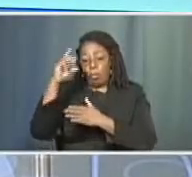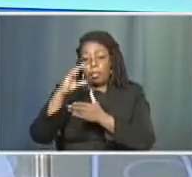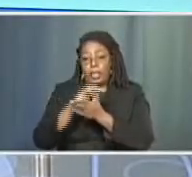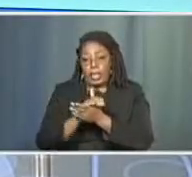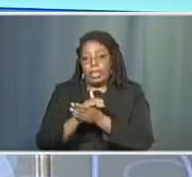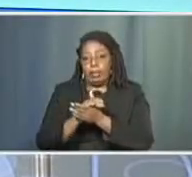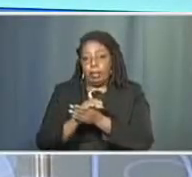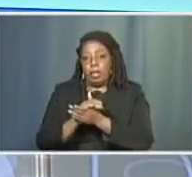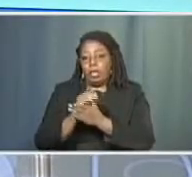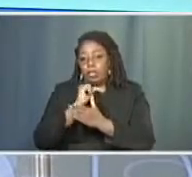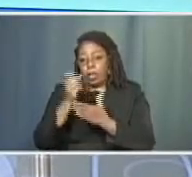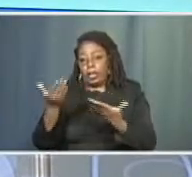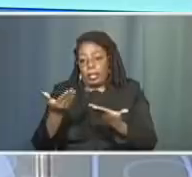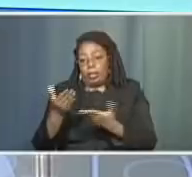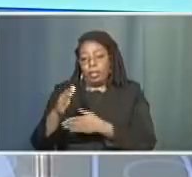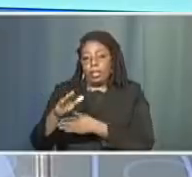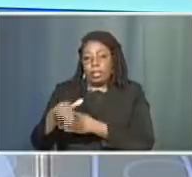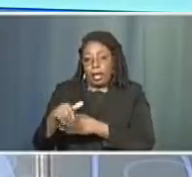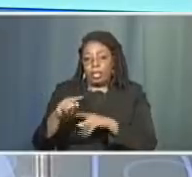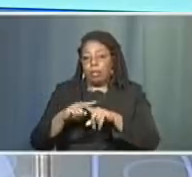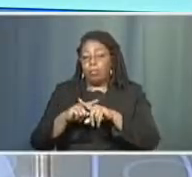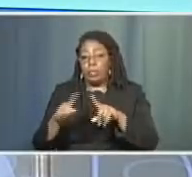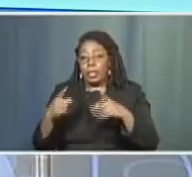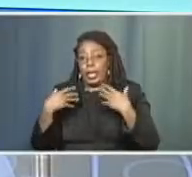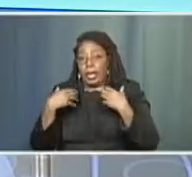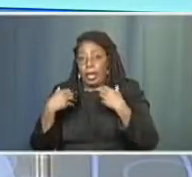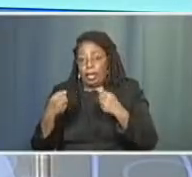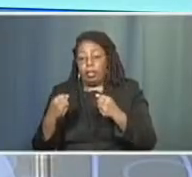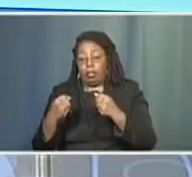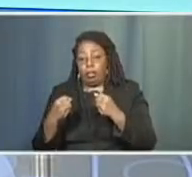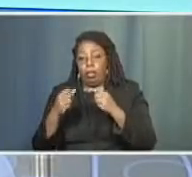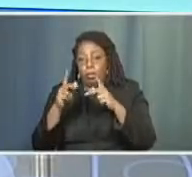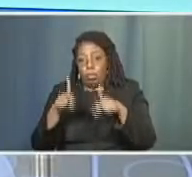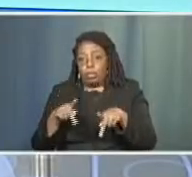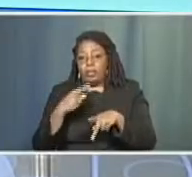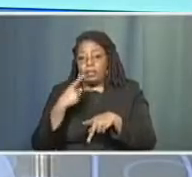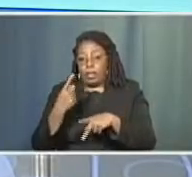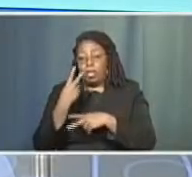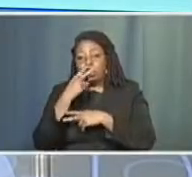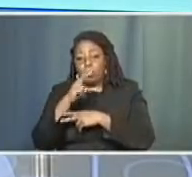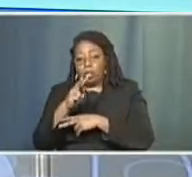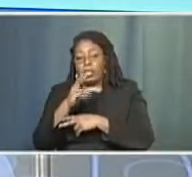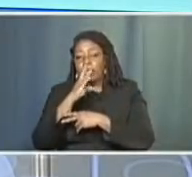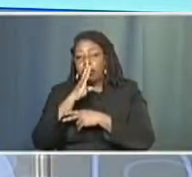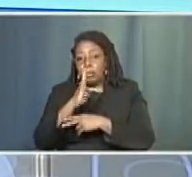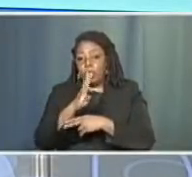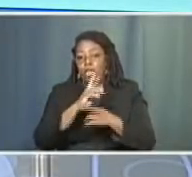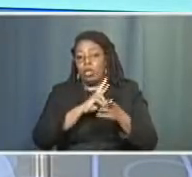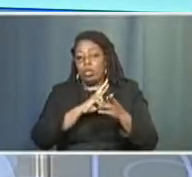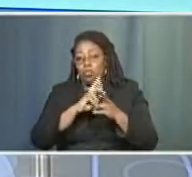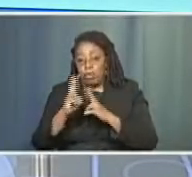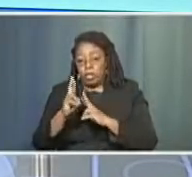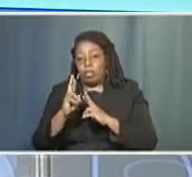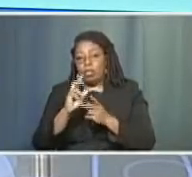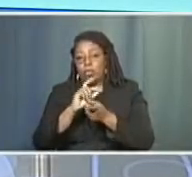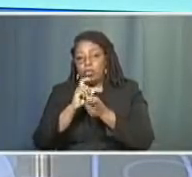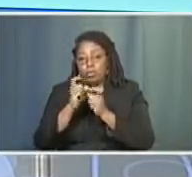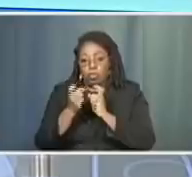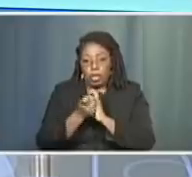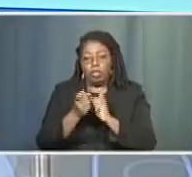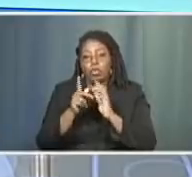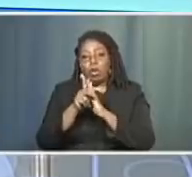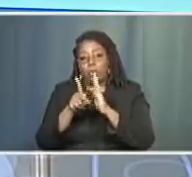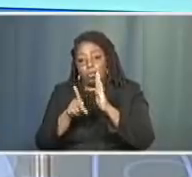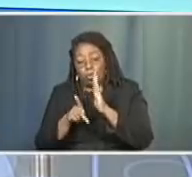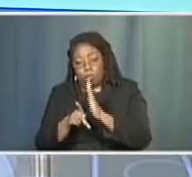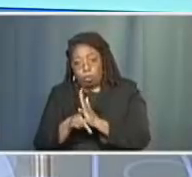its way to our shores, health officials are keeping close watch and are standing ready to make adjustments to protocols should